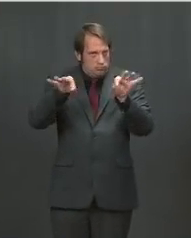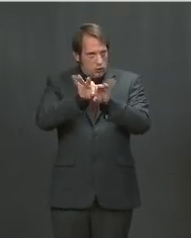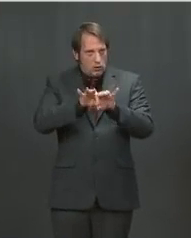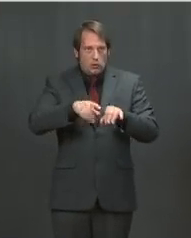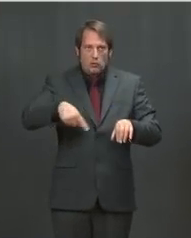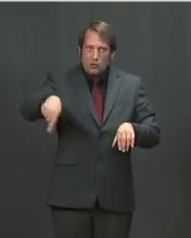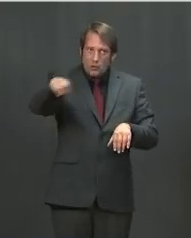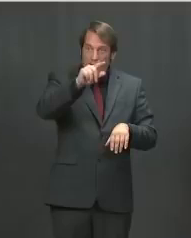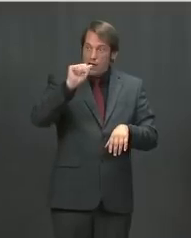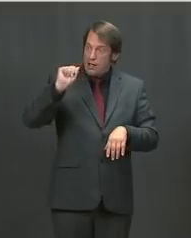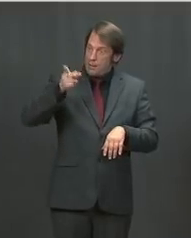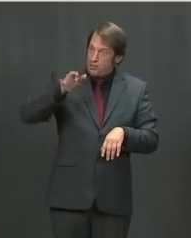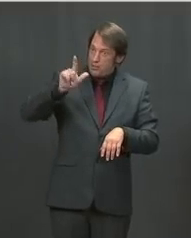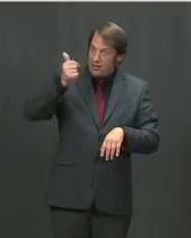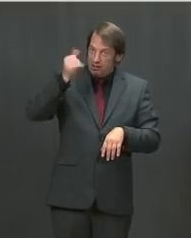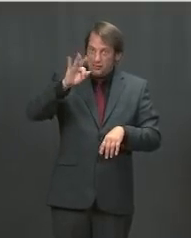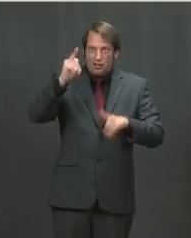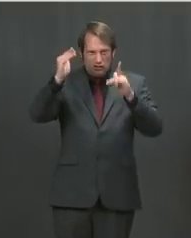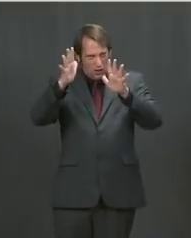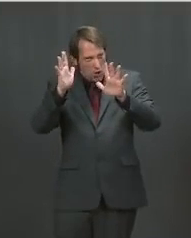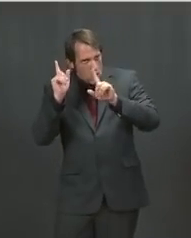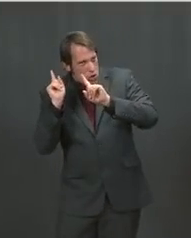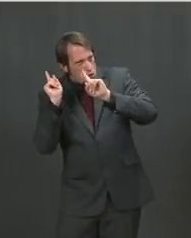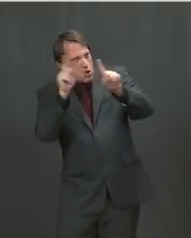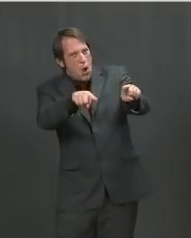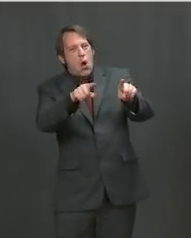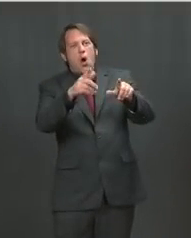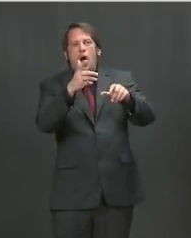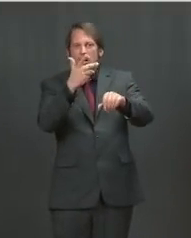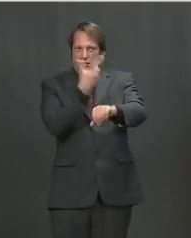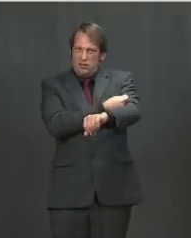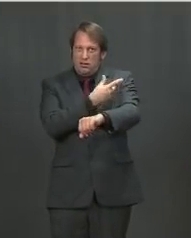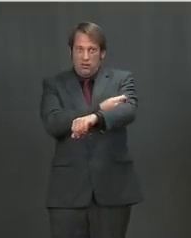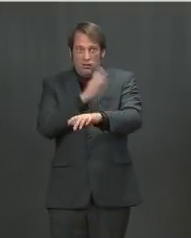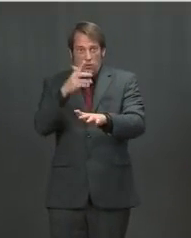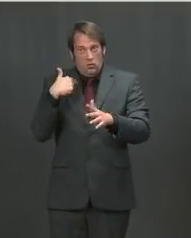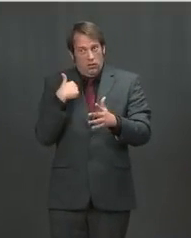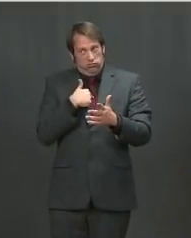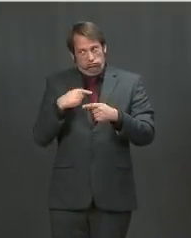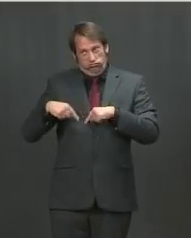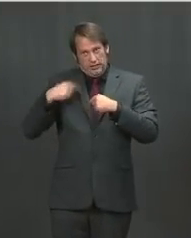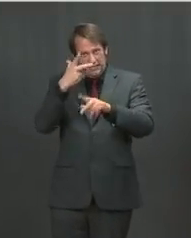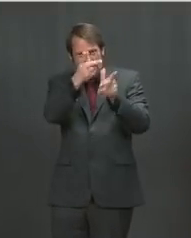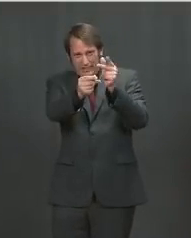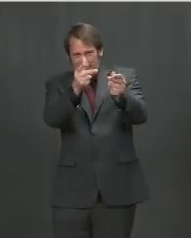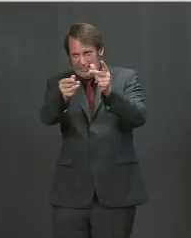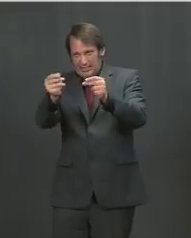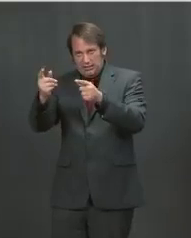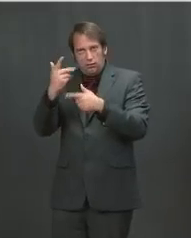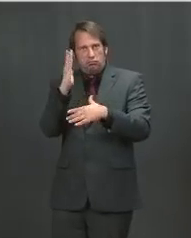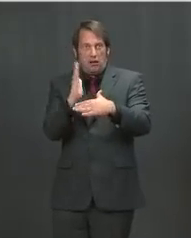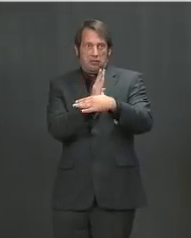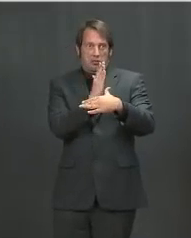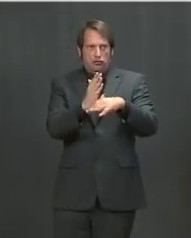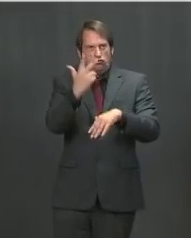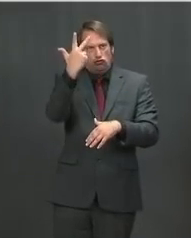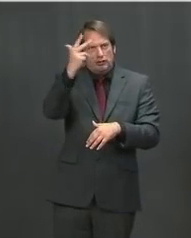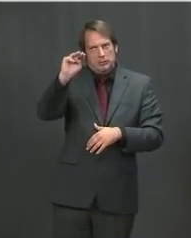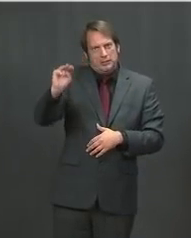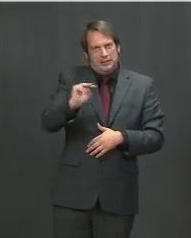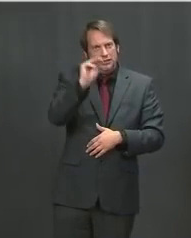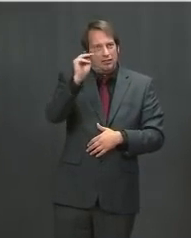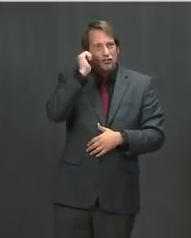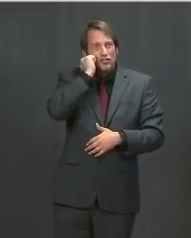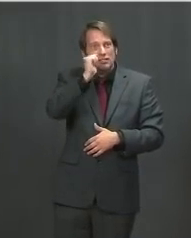19th. We are vaccinating on average 3 million Americans every single day, getting shots into arms,